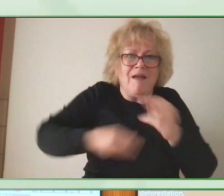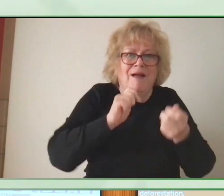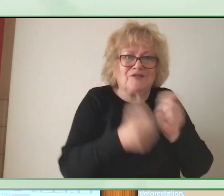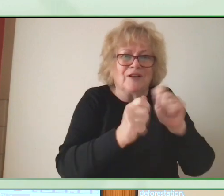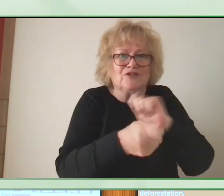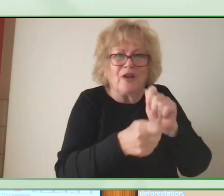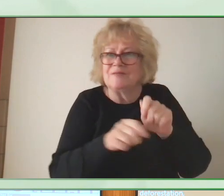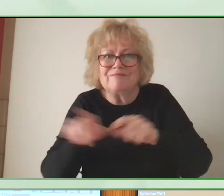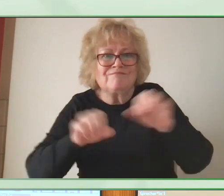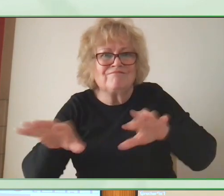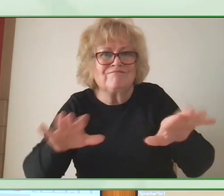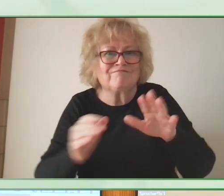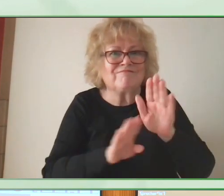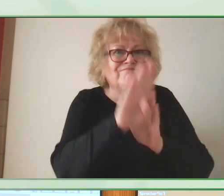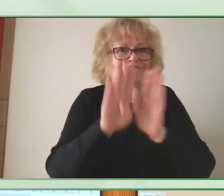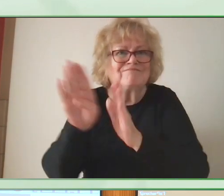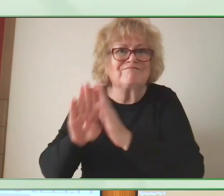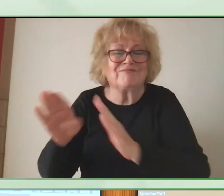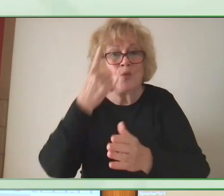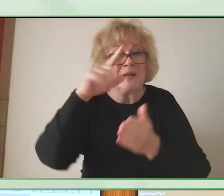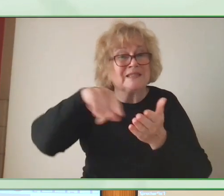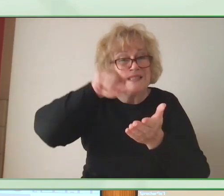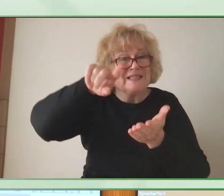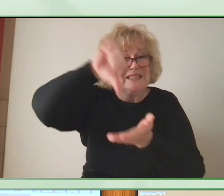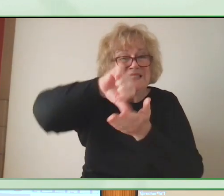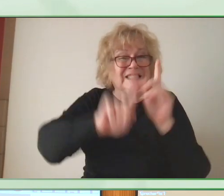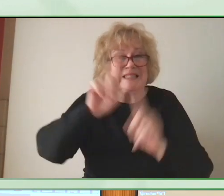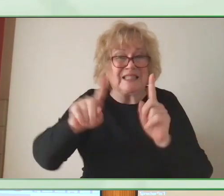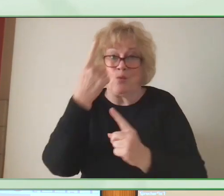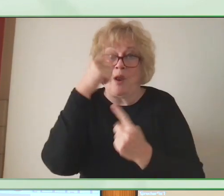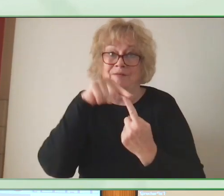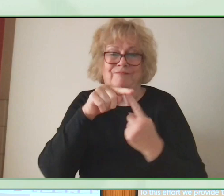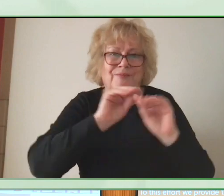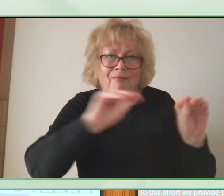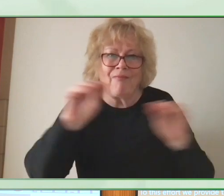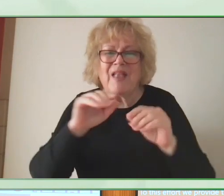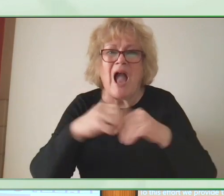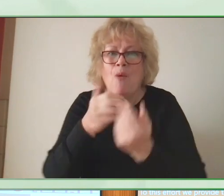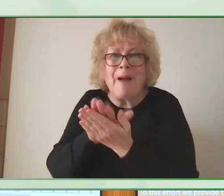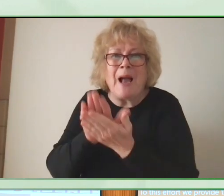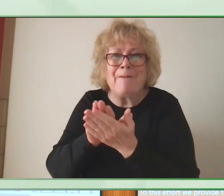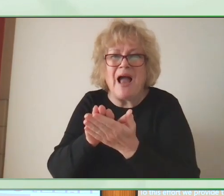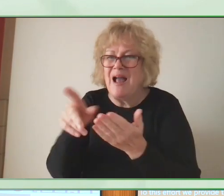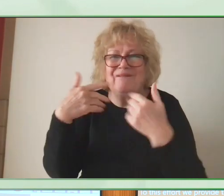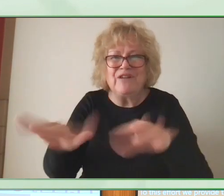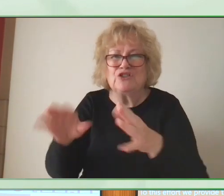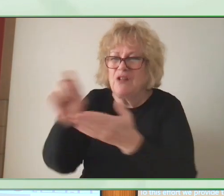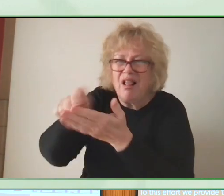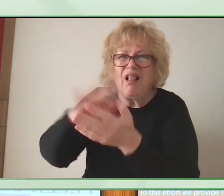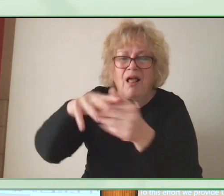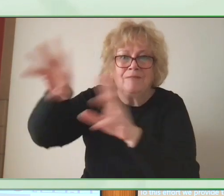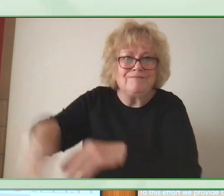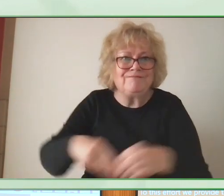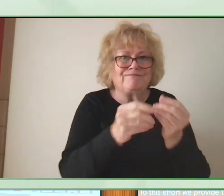to help them identify viable income-generating activities, develop the business idea, and draft solid